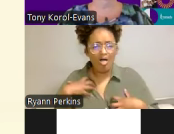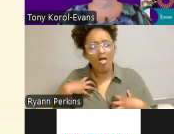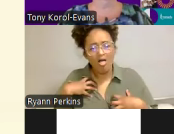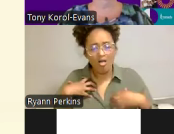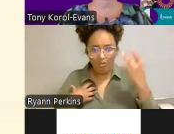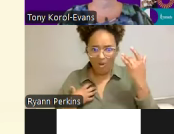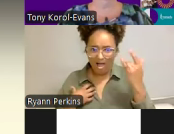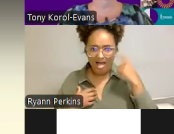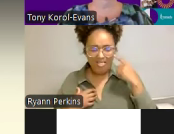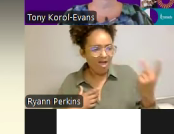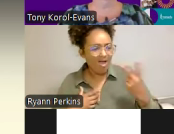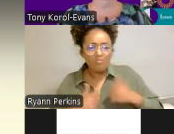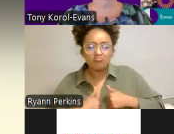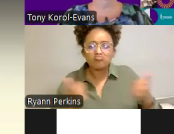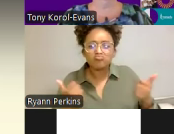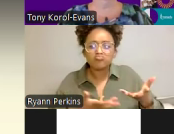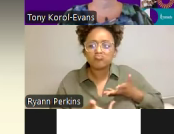up, she